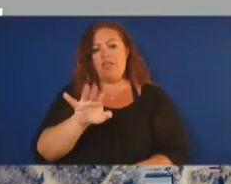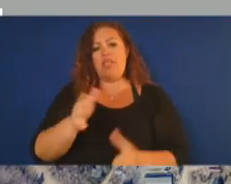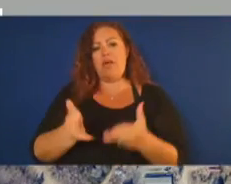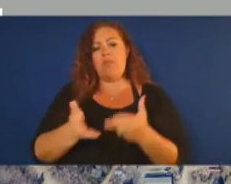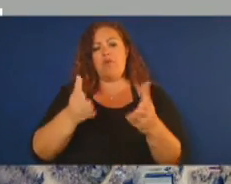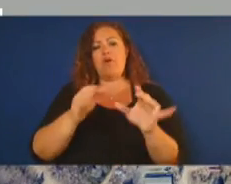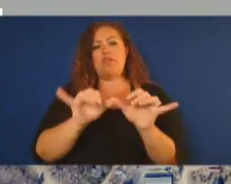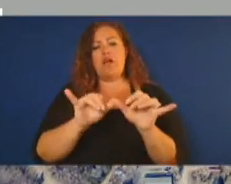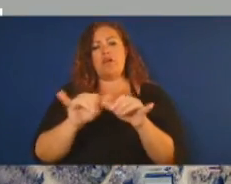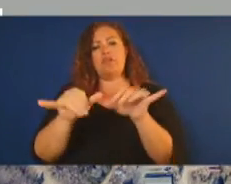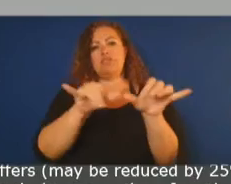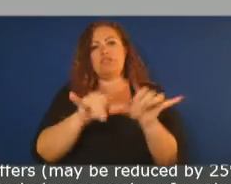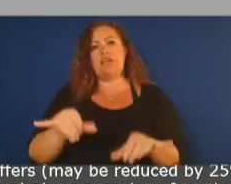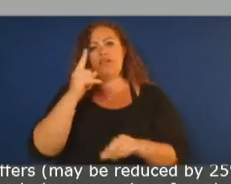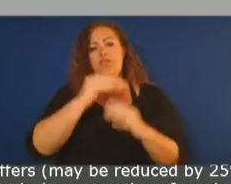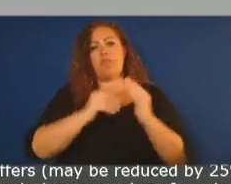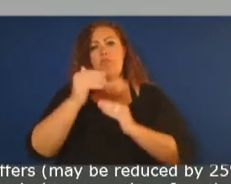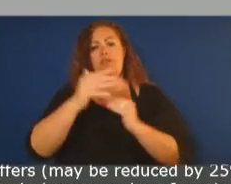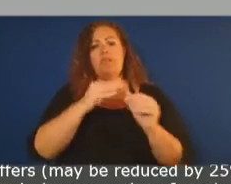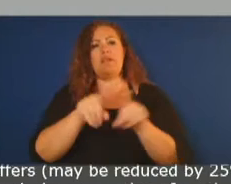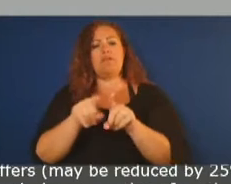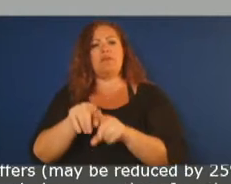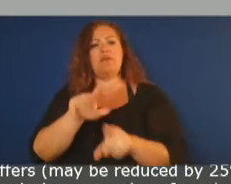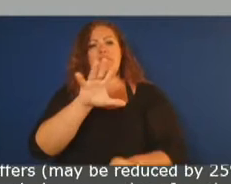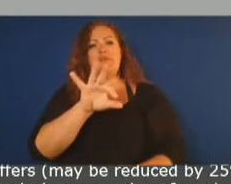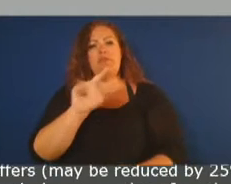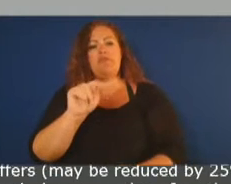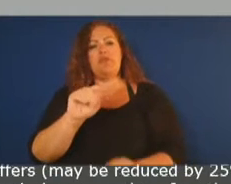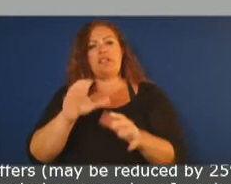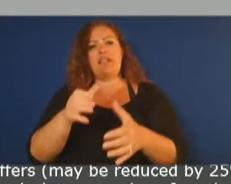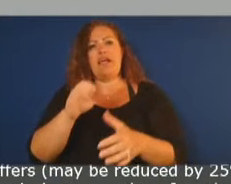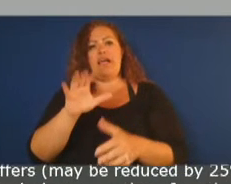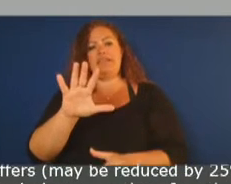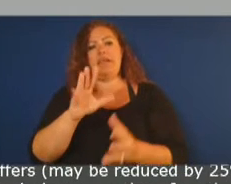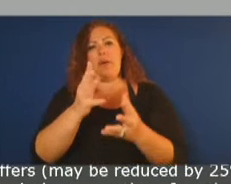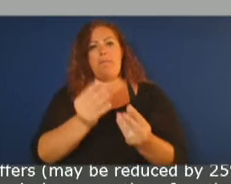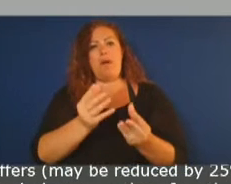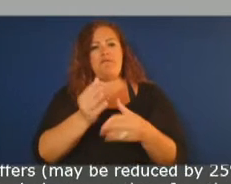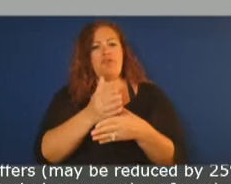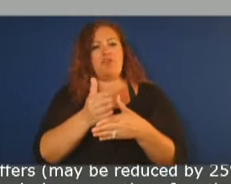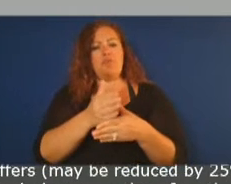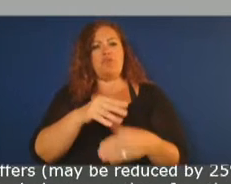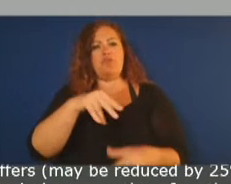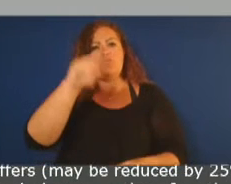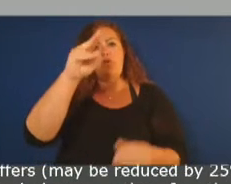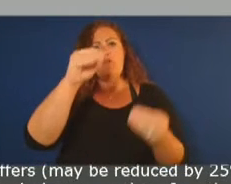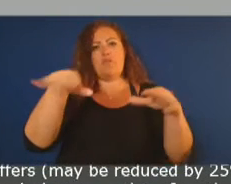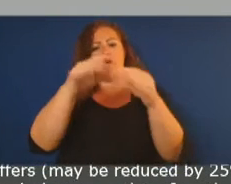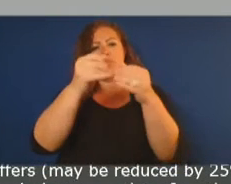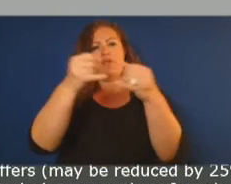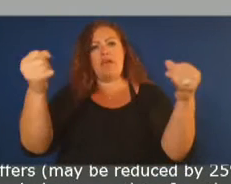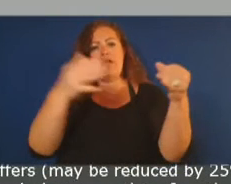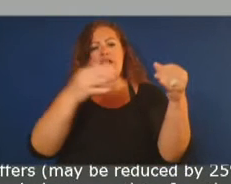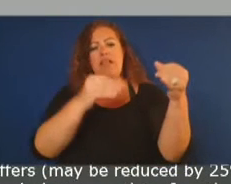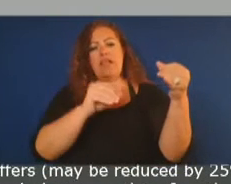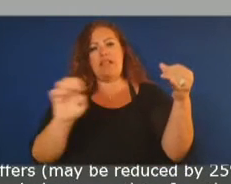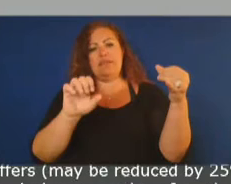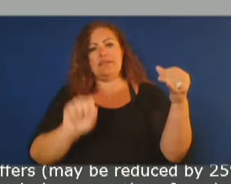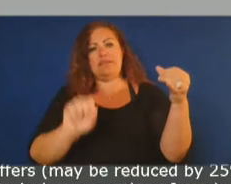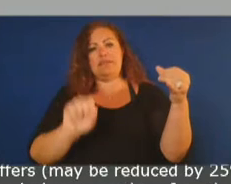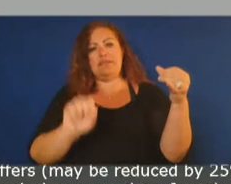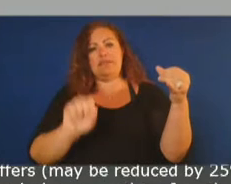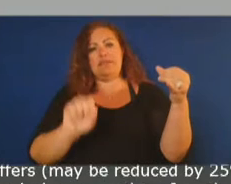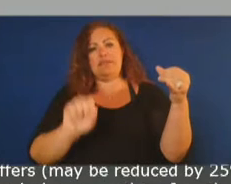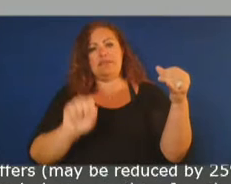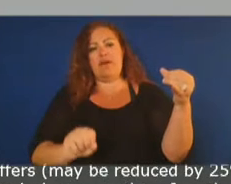standards for the buildings as well as a 50 foot classy buffer uh along a portion of North property line and along East South and West property lines essentially